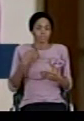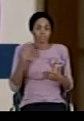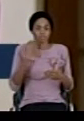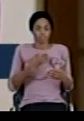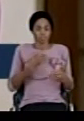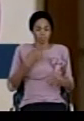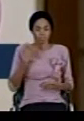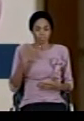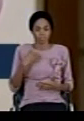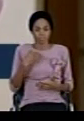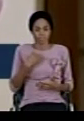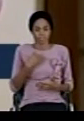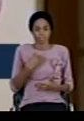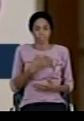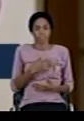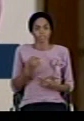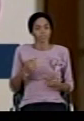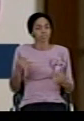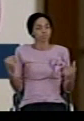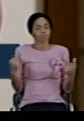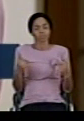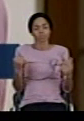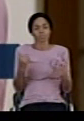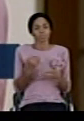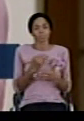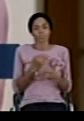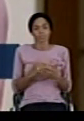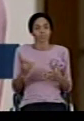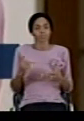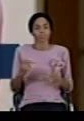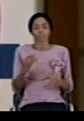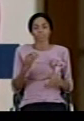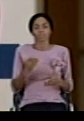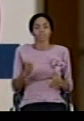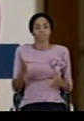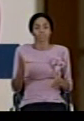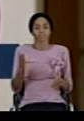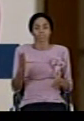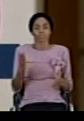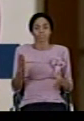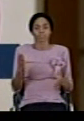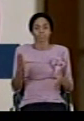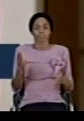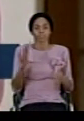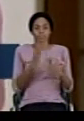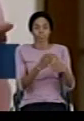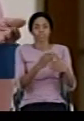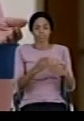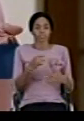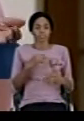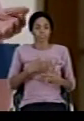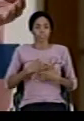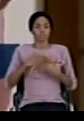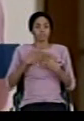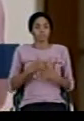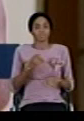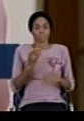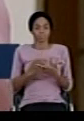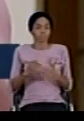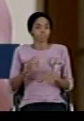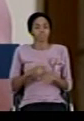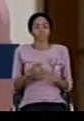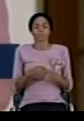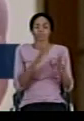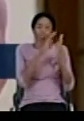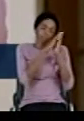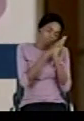chest. So painful that sometimes it seized my breath. And most times I lie down to eat, lie